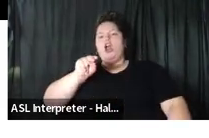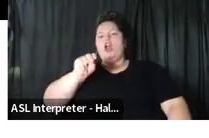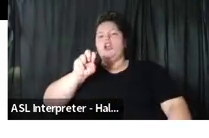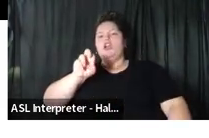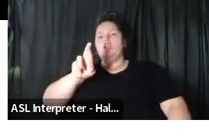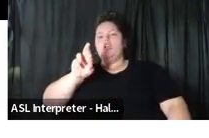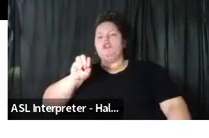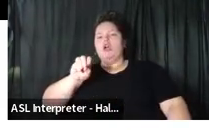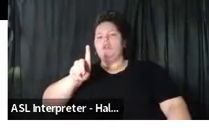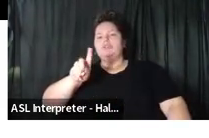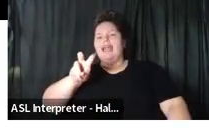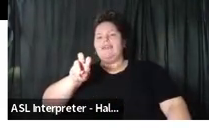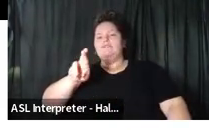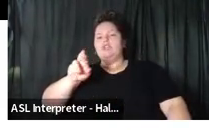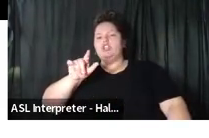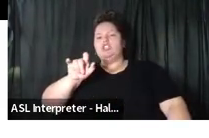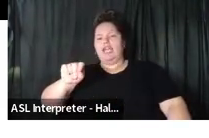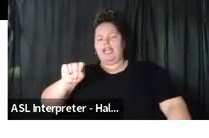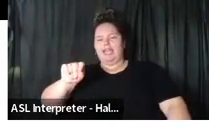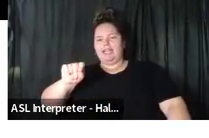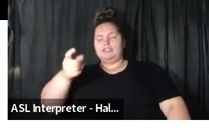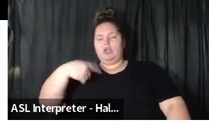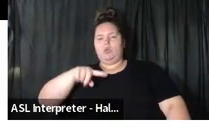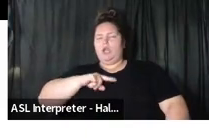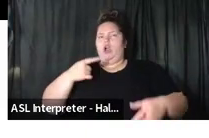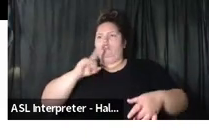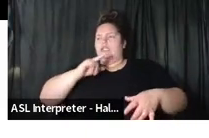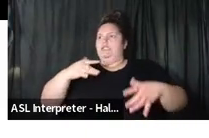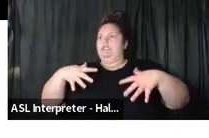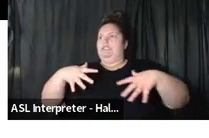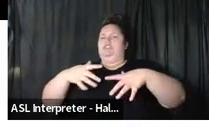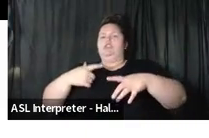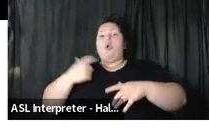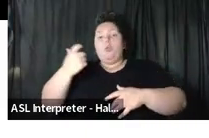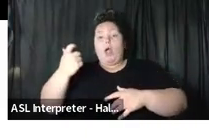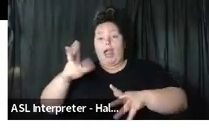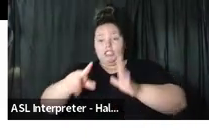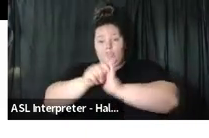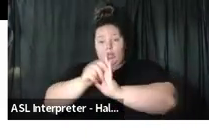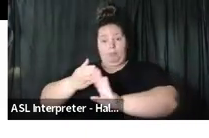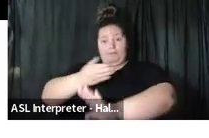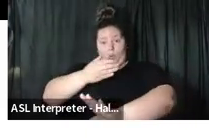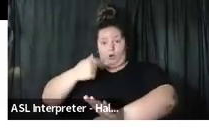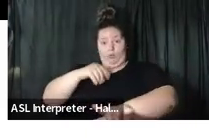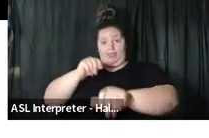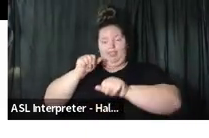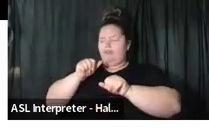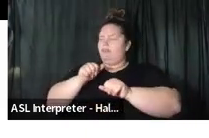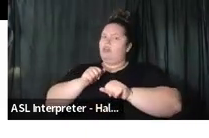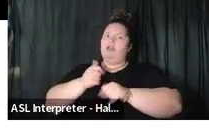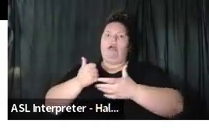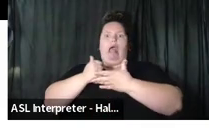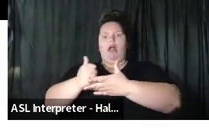able to watch something before we go, like it really does ease a lot of the stress for me and my kids.